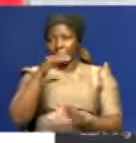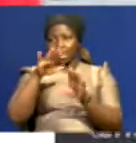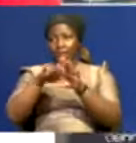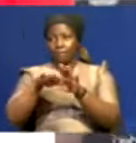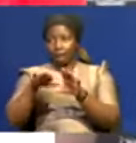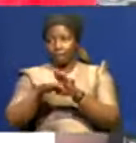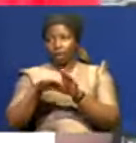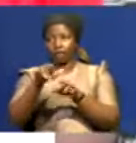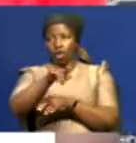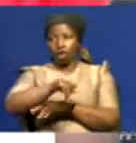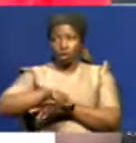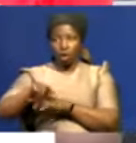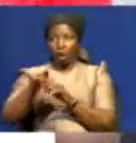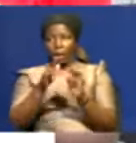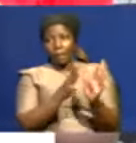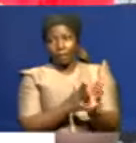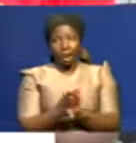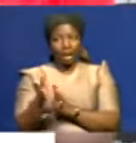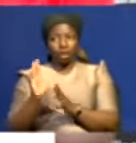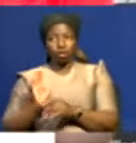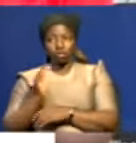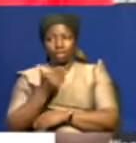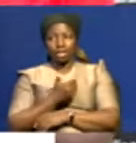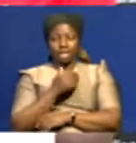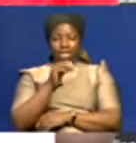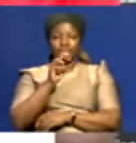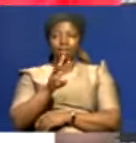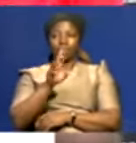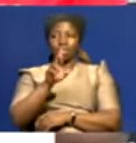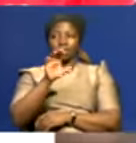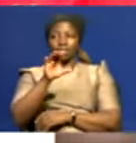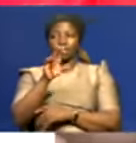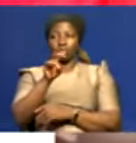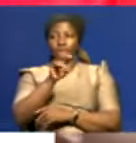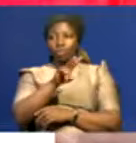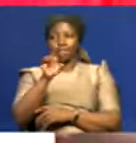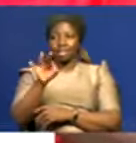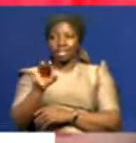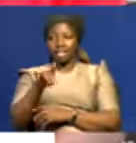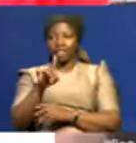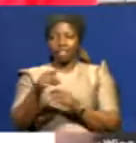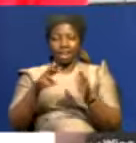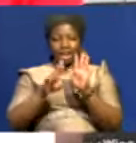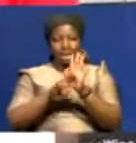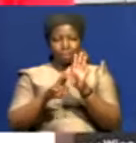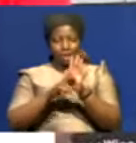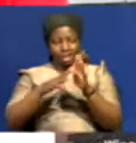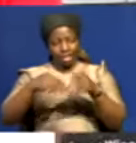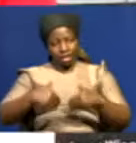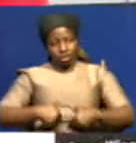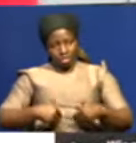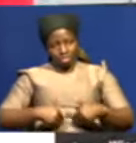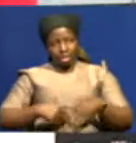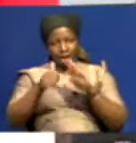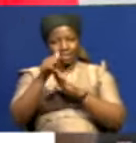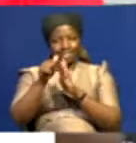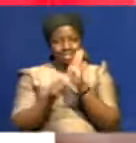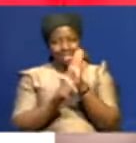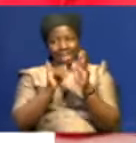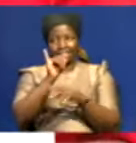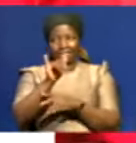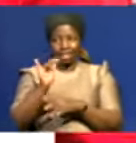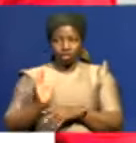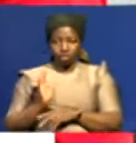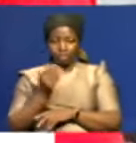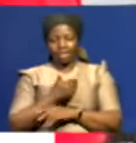local organizing committee for the WRC 2023. He represents the youth agenda on that particular committee. Yes,